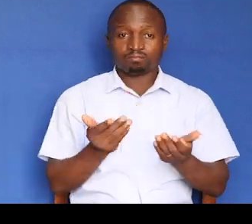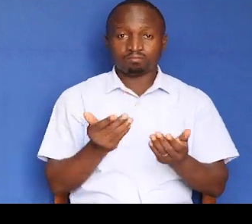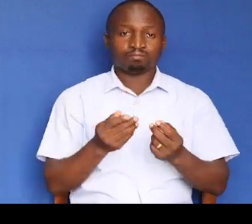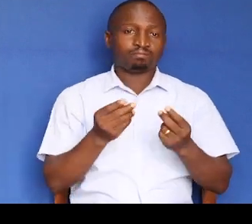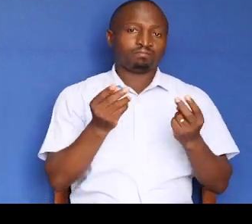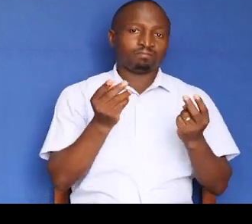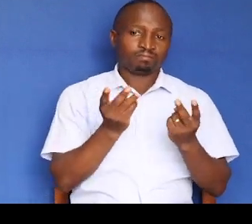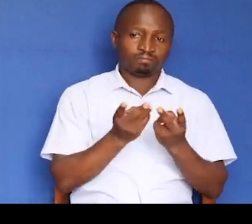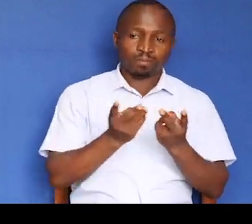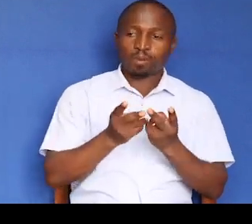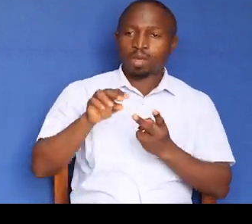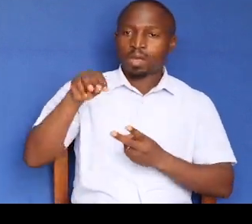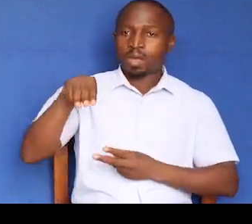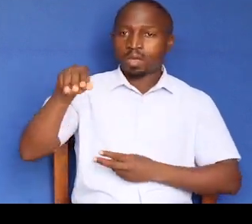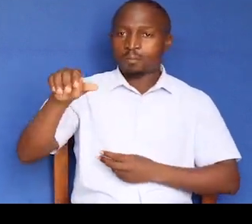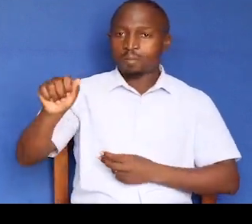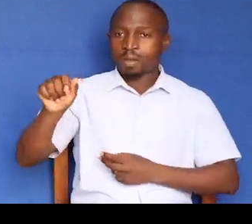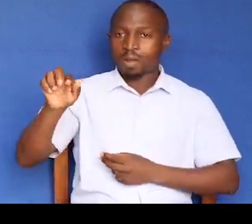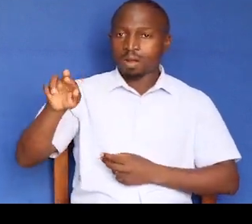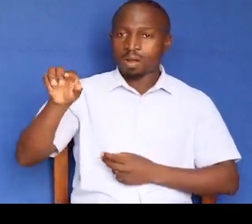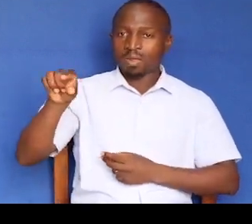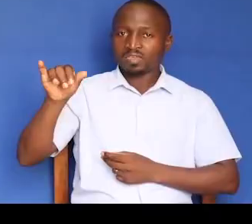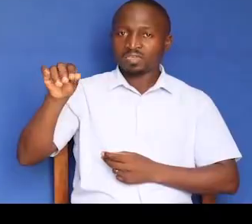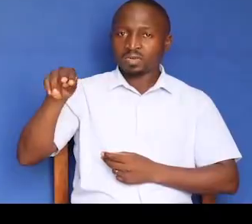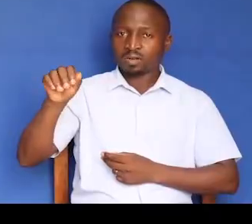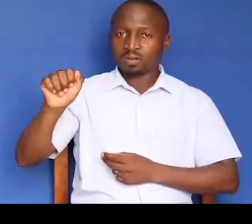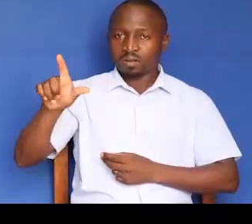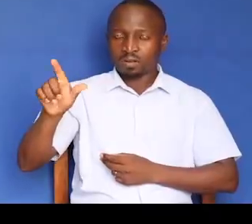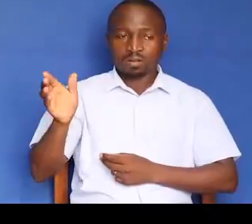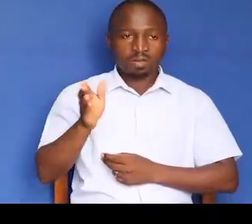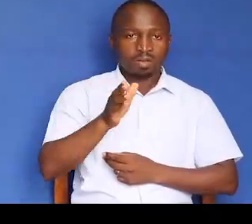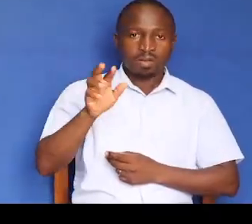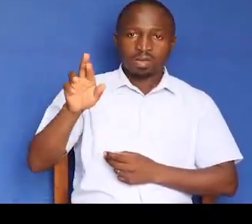revenue is marginal. Marginal, it means extra,